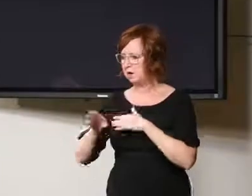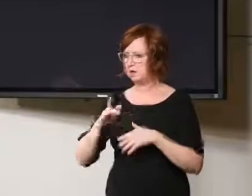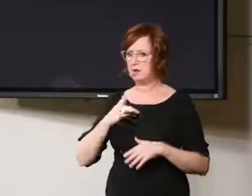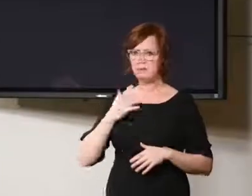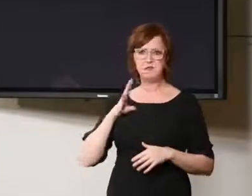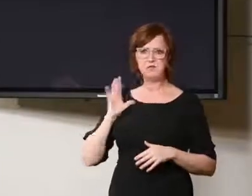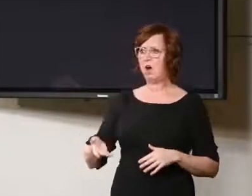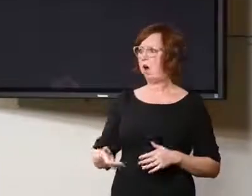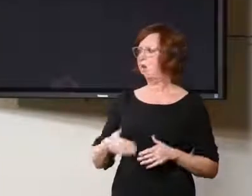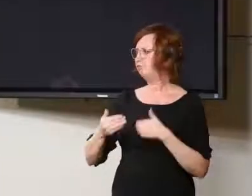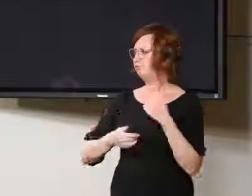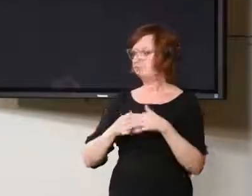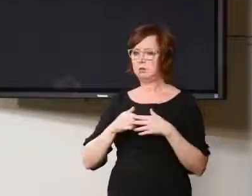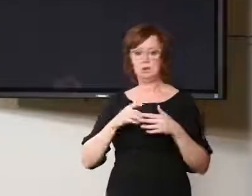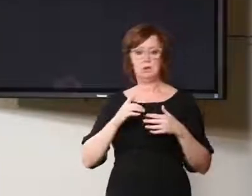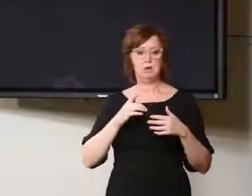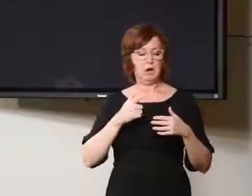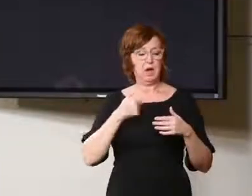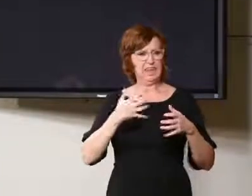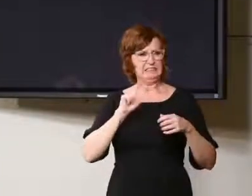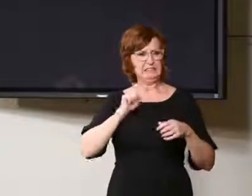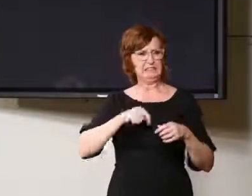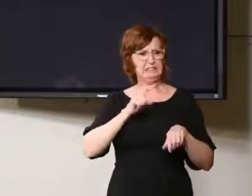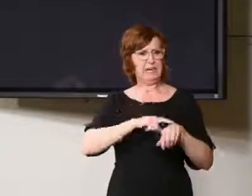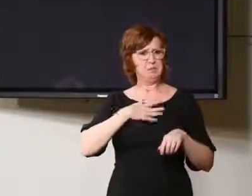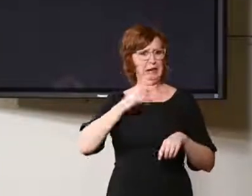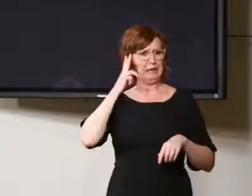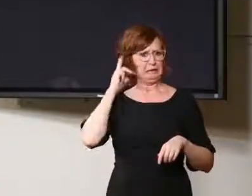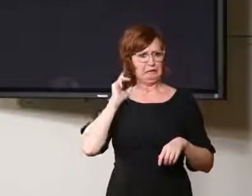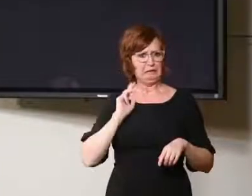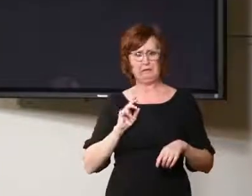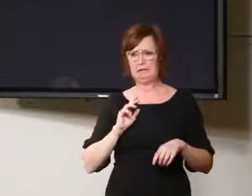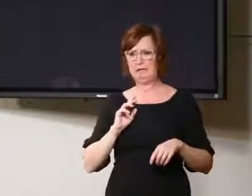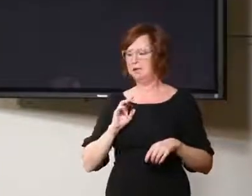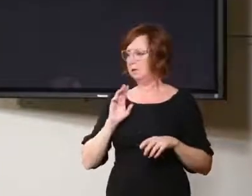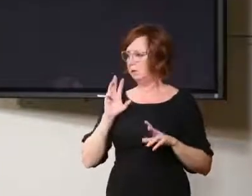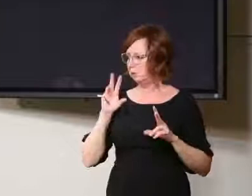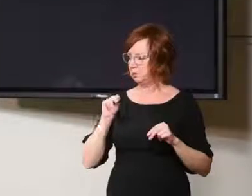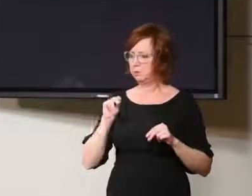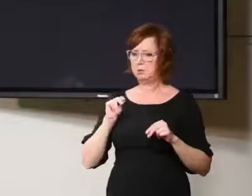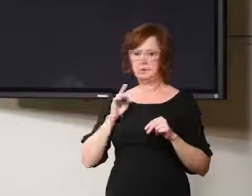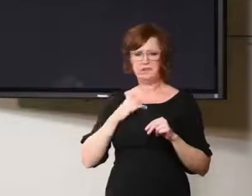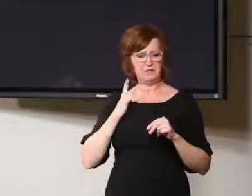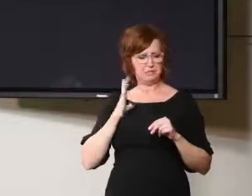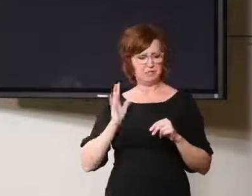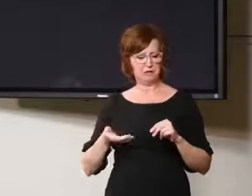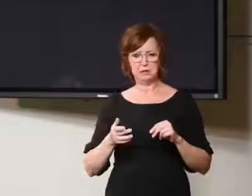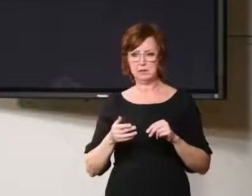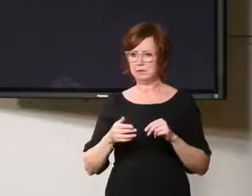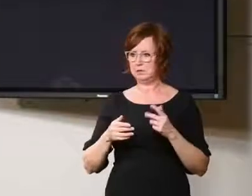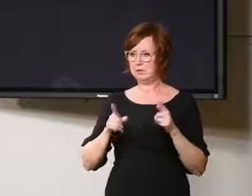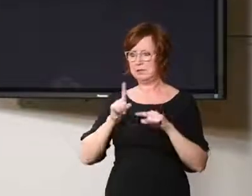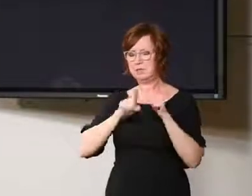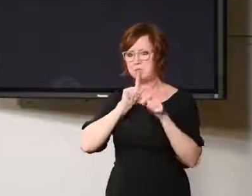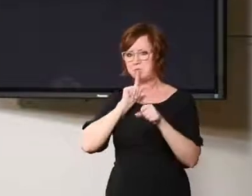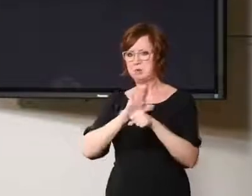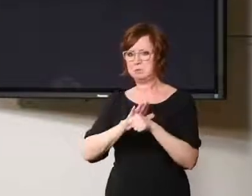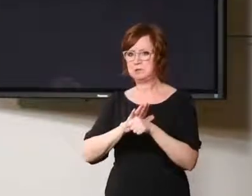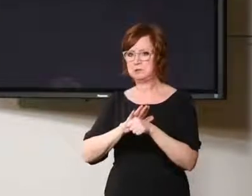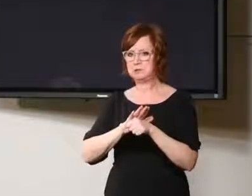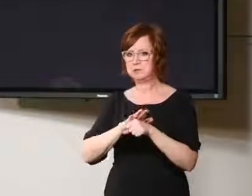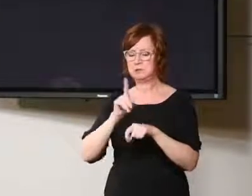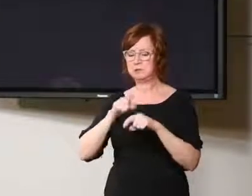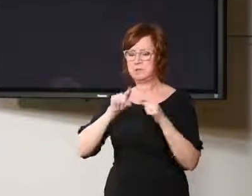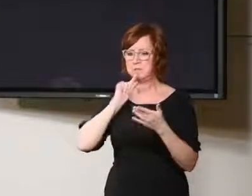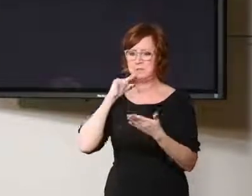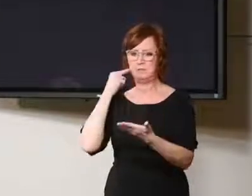enough to get a haircut or go to a setting where you can't maintain the 2-meter distance, there's no guarantee that you or the person